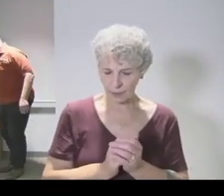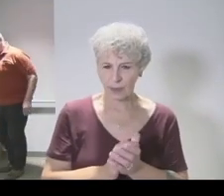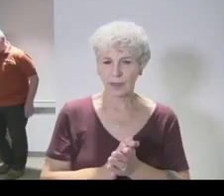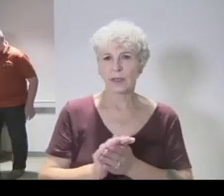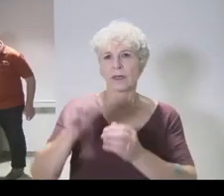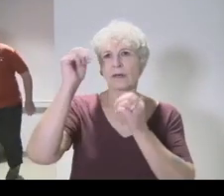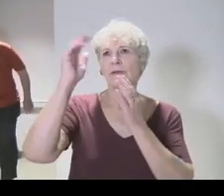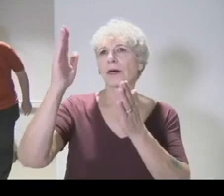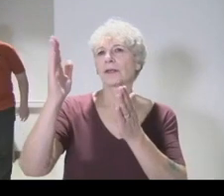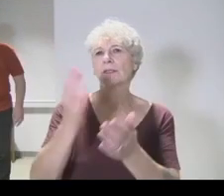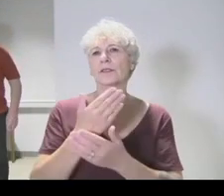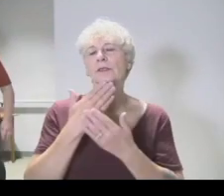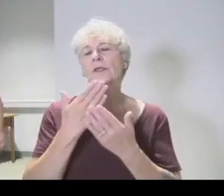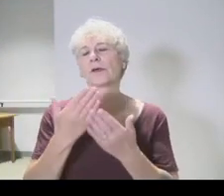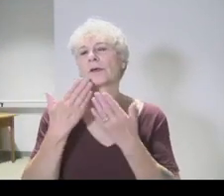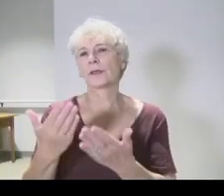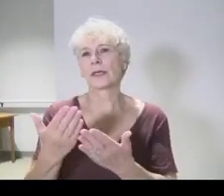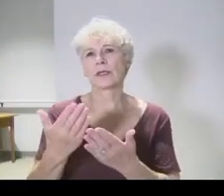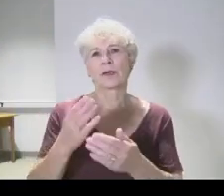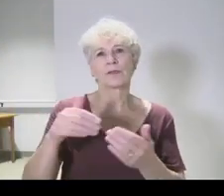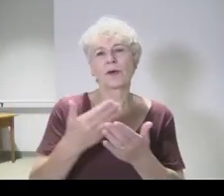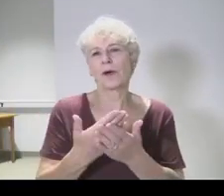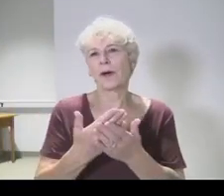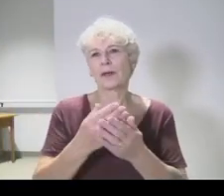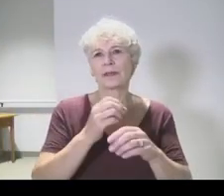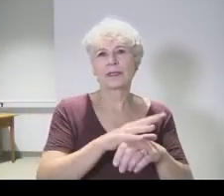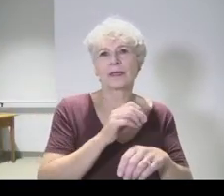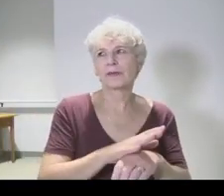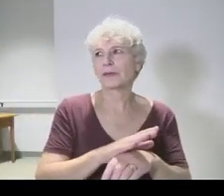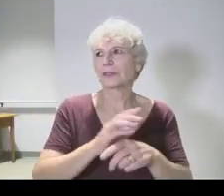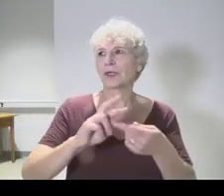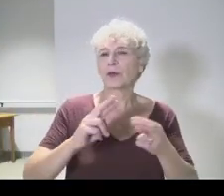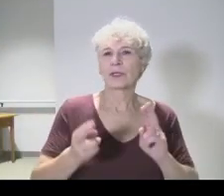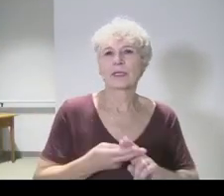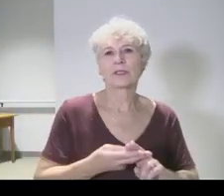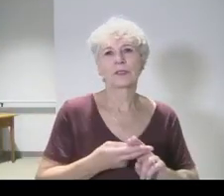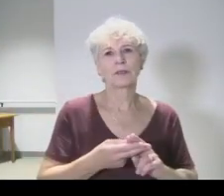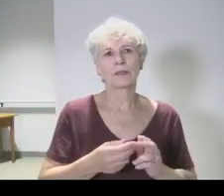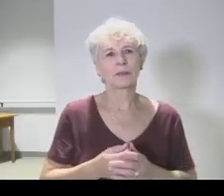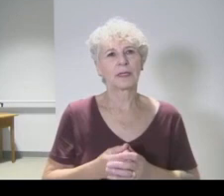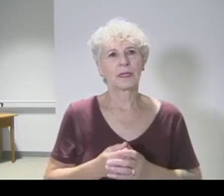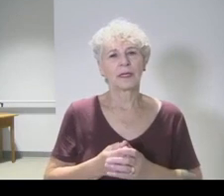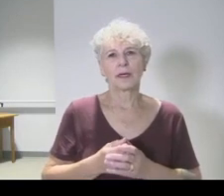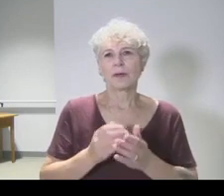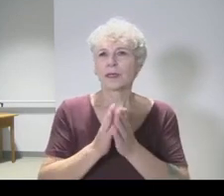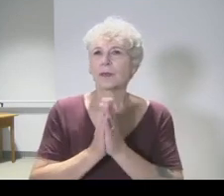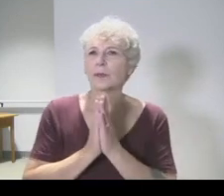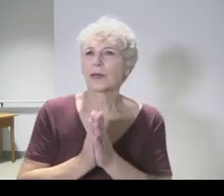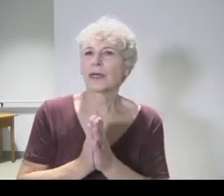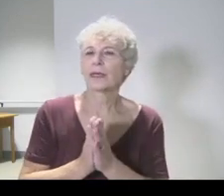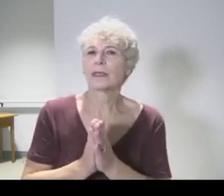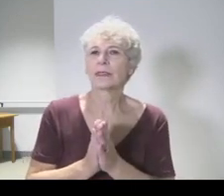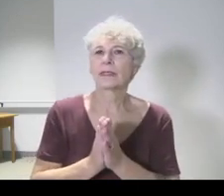Father, we are so grateful for the spheres of influences you've given us, relationships. And knowing that, Father, we pray, give us one more hour, one more